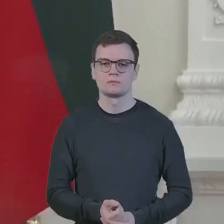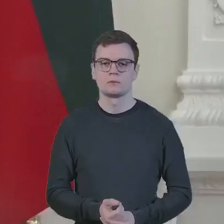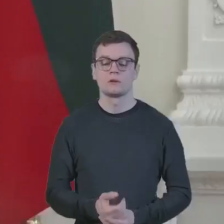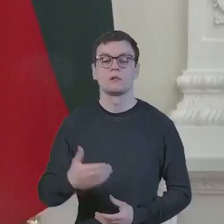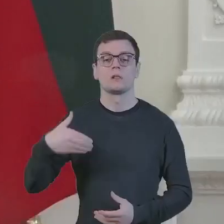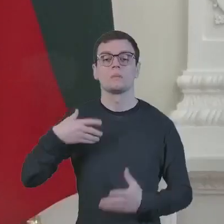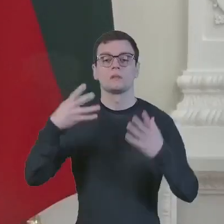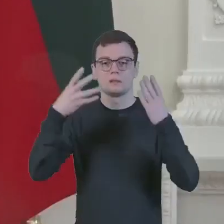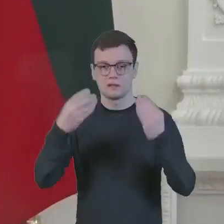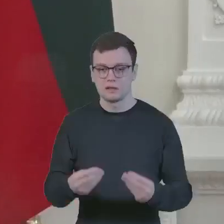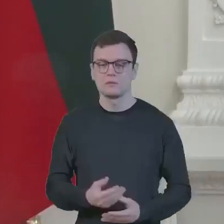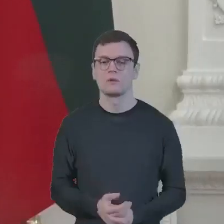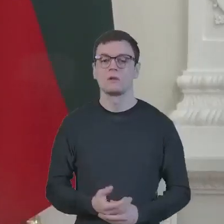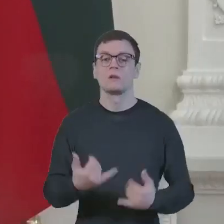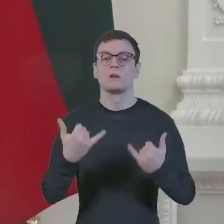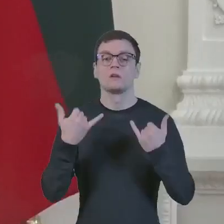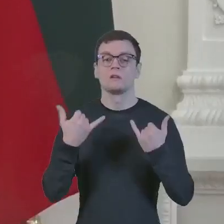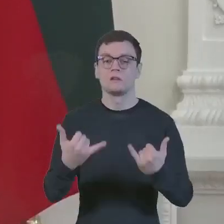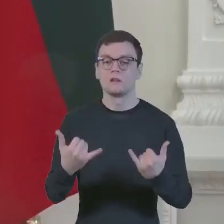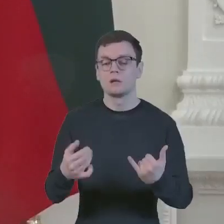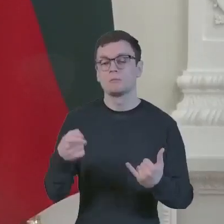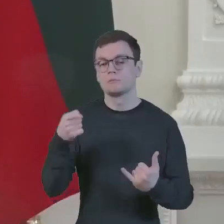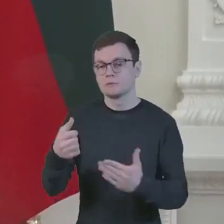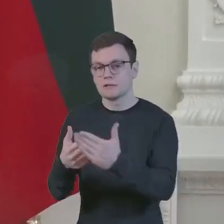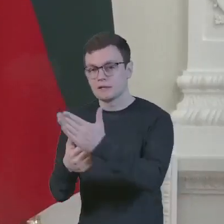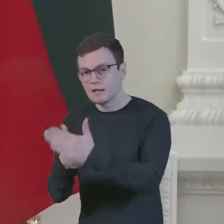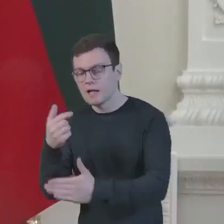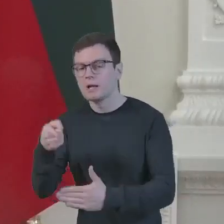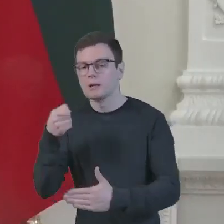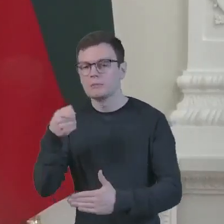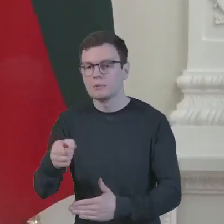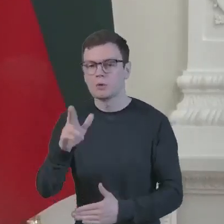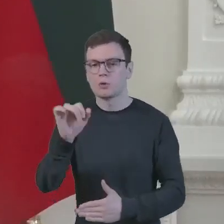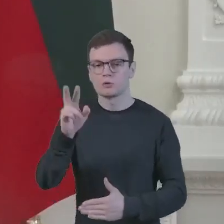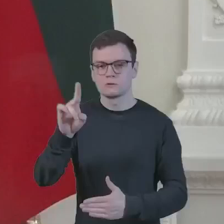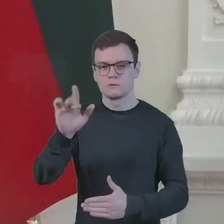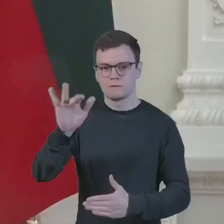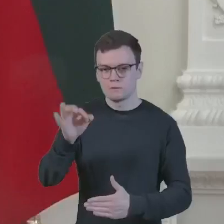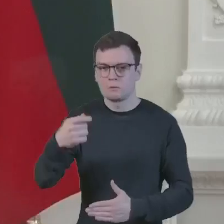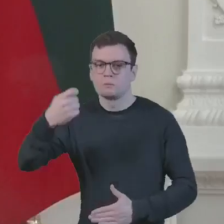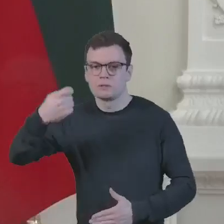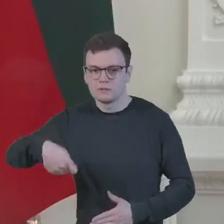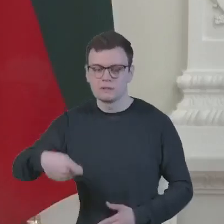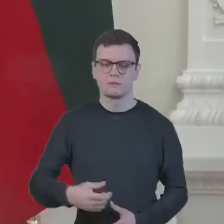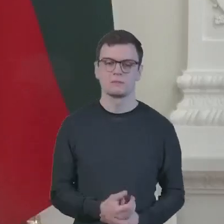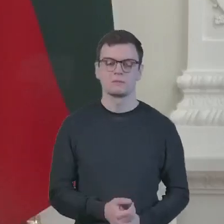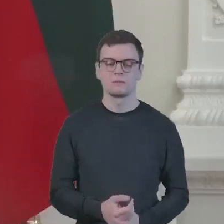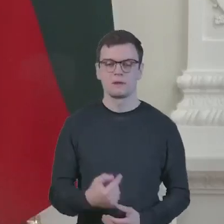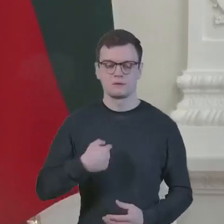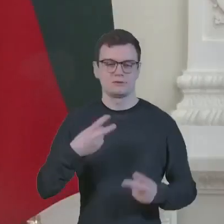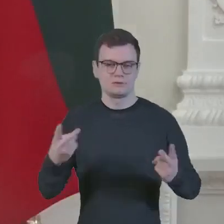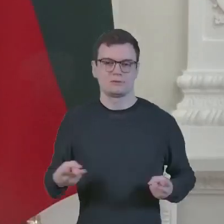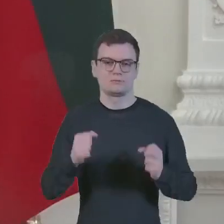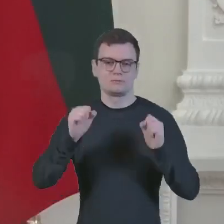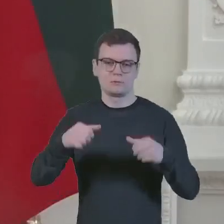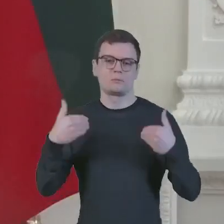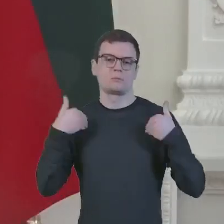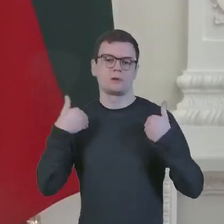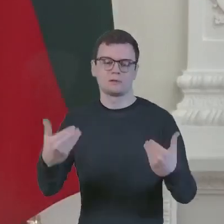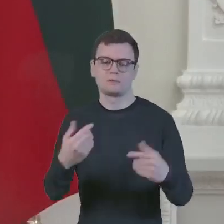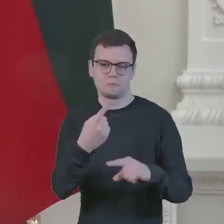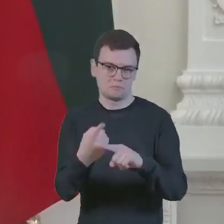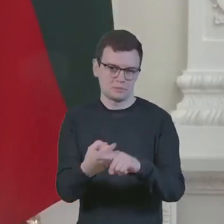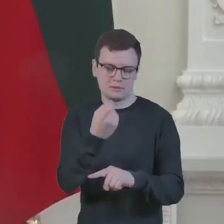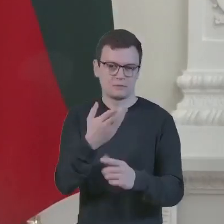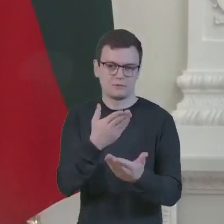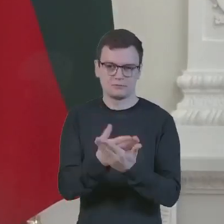you. Good morning, Your Excellency President Osmani Sadriu. I'm delighted to welcome you on